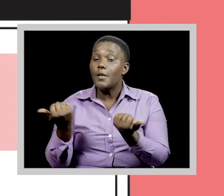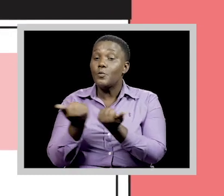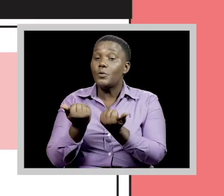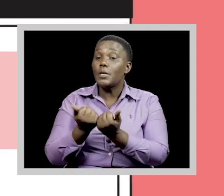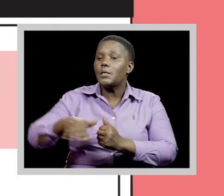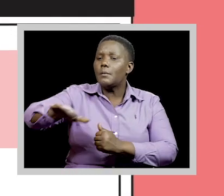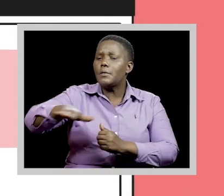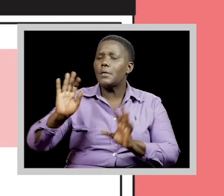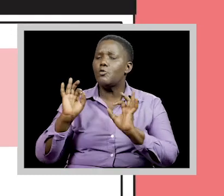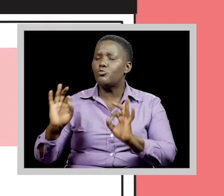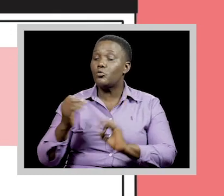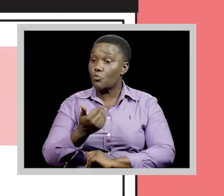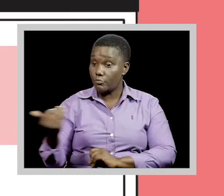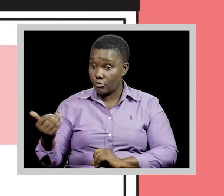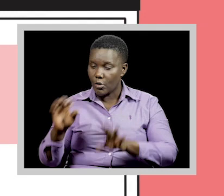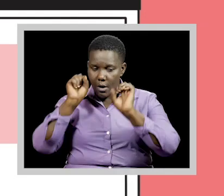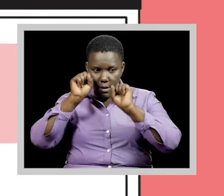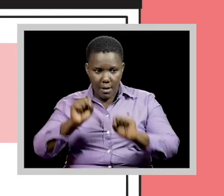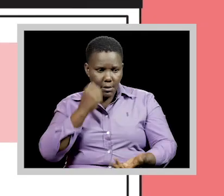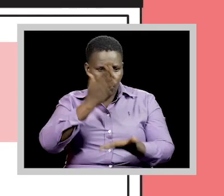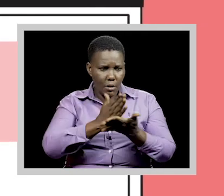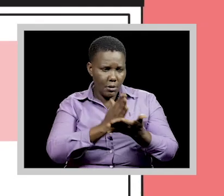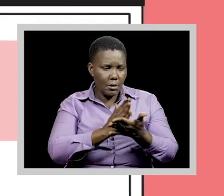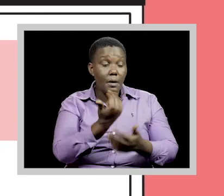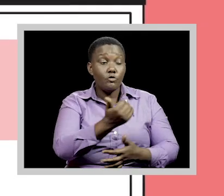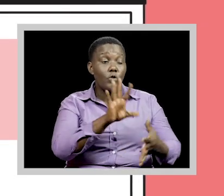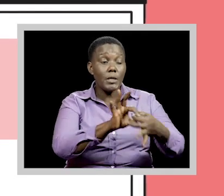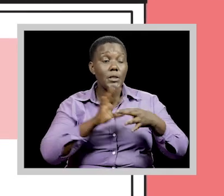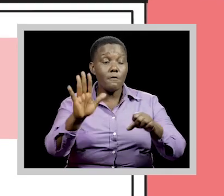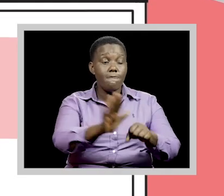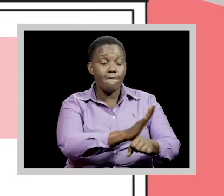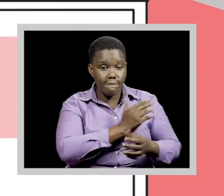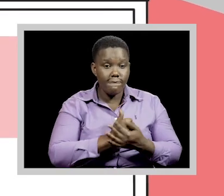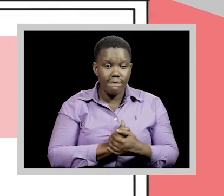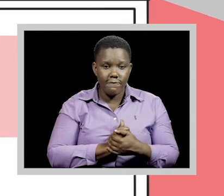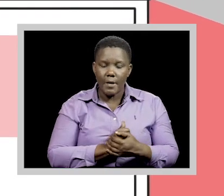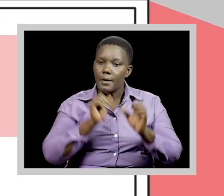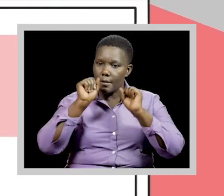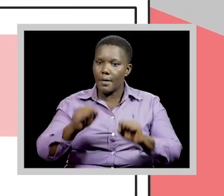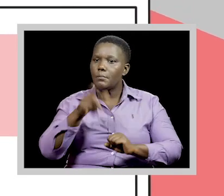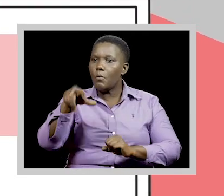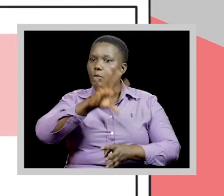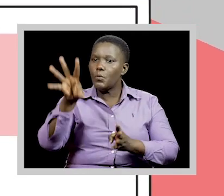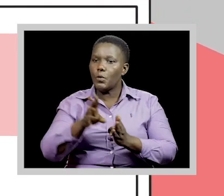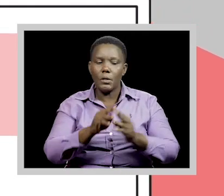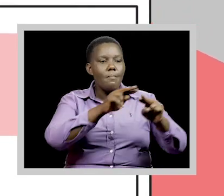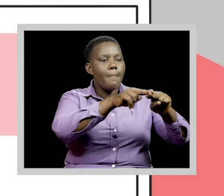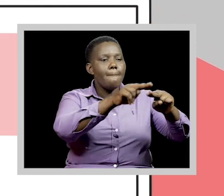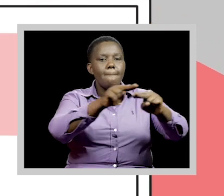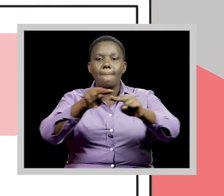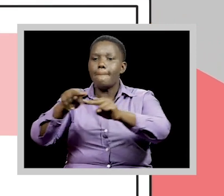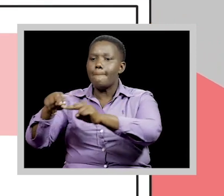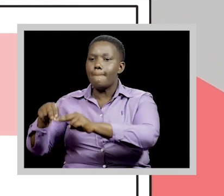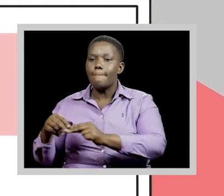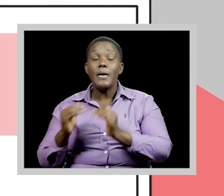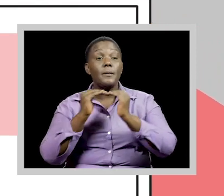child-friendly environment that facilitates maximum participation by the child, all parties shall sit